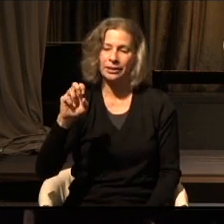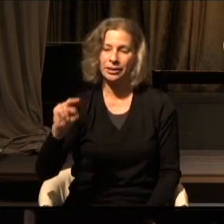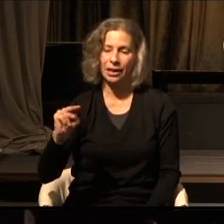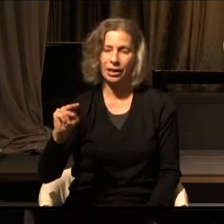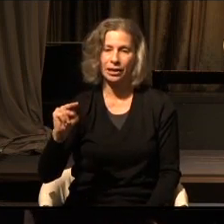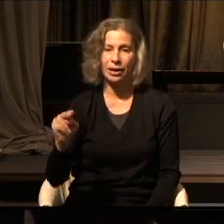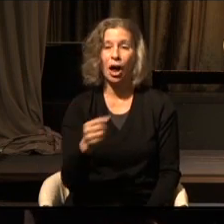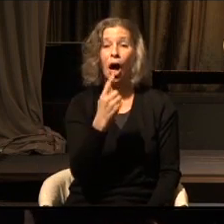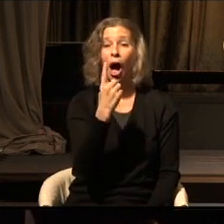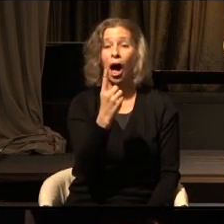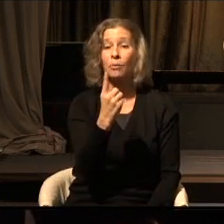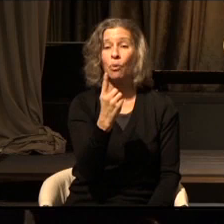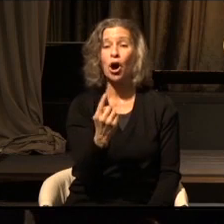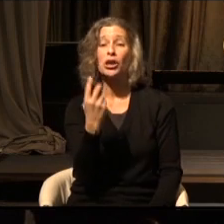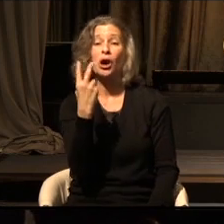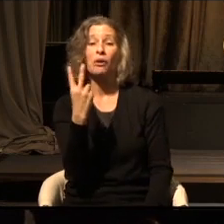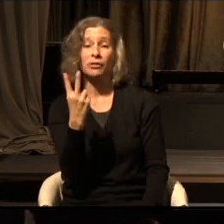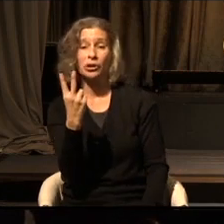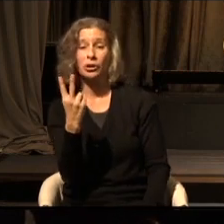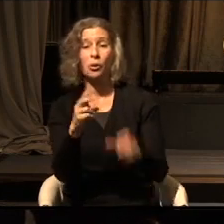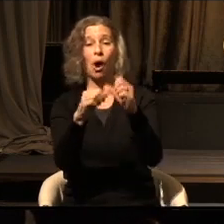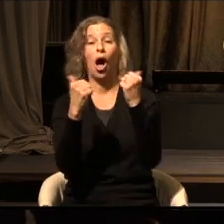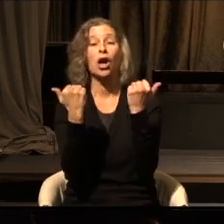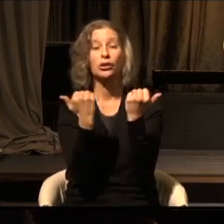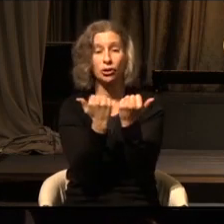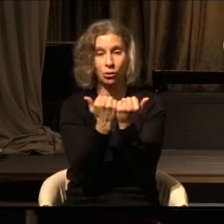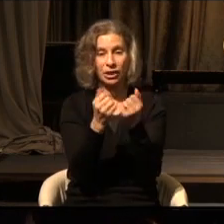associate artistic directors for Urban Bushwoman.